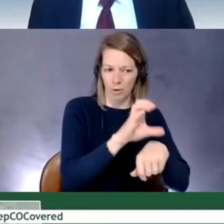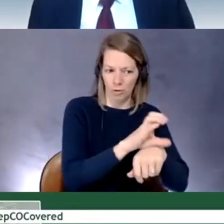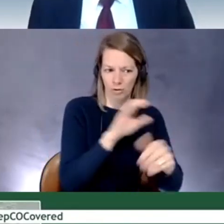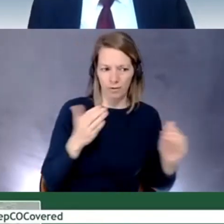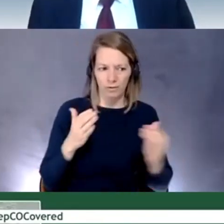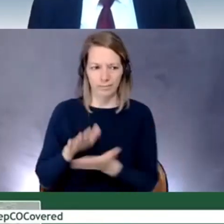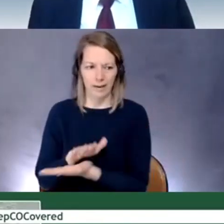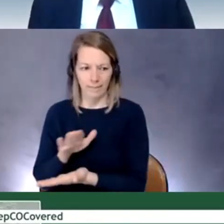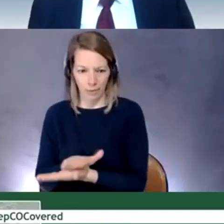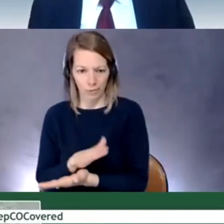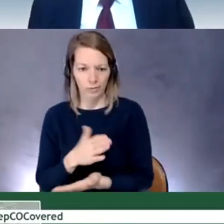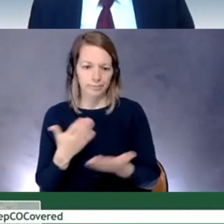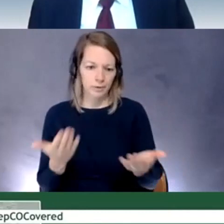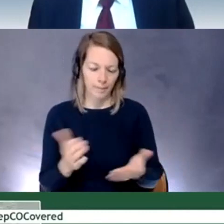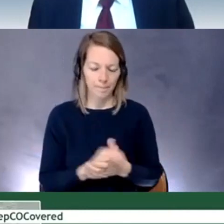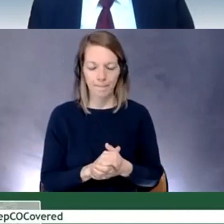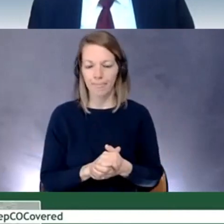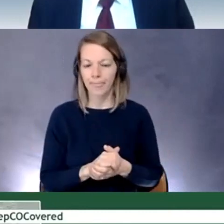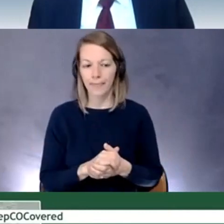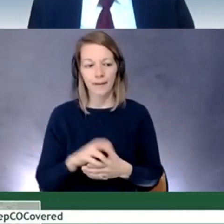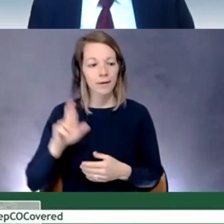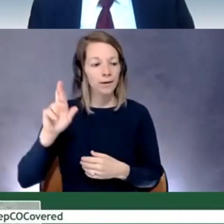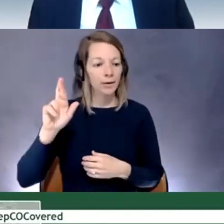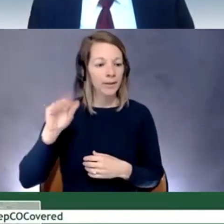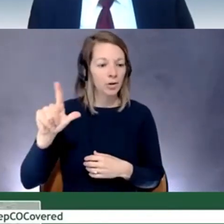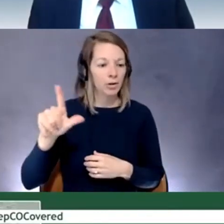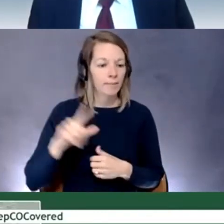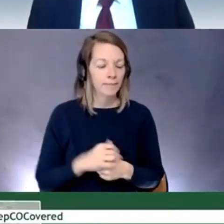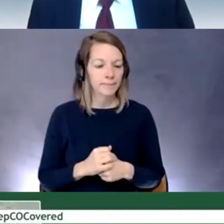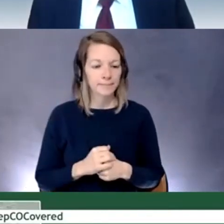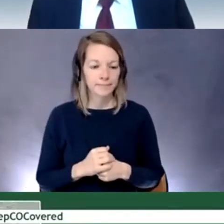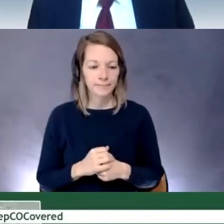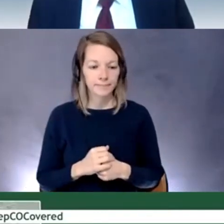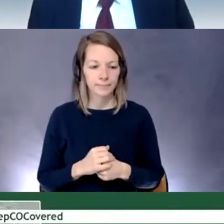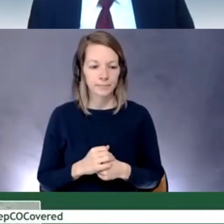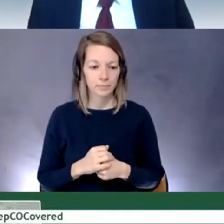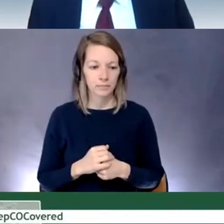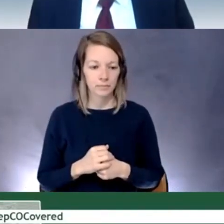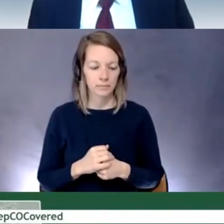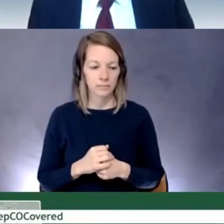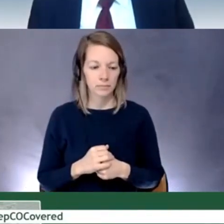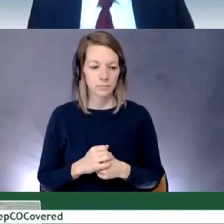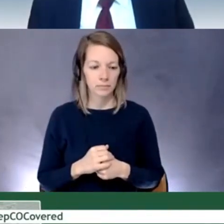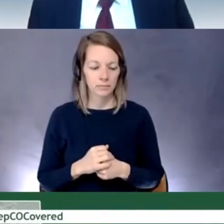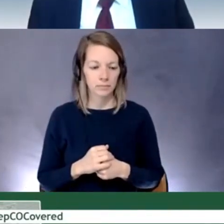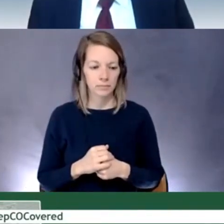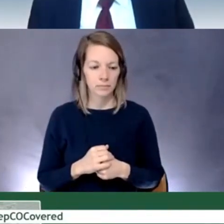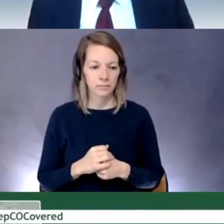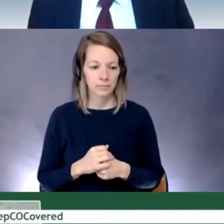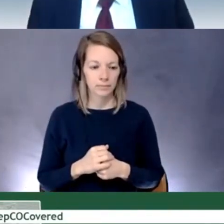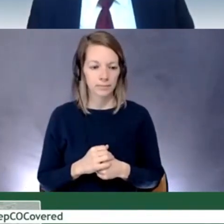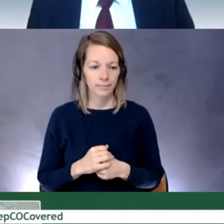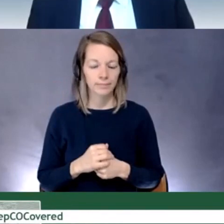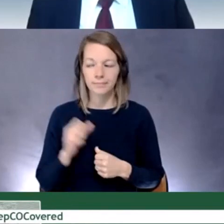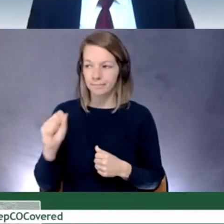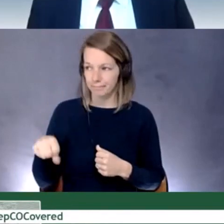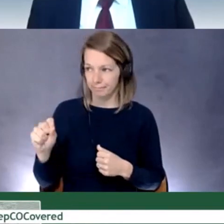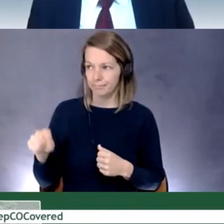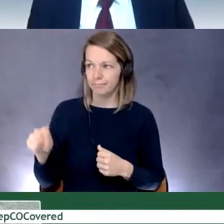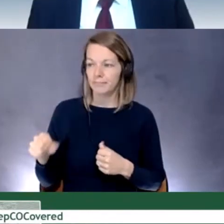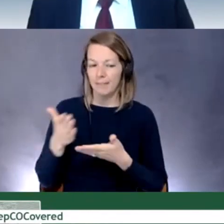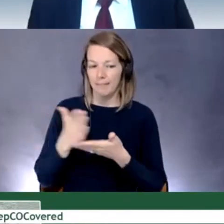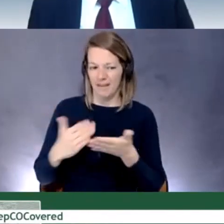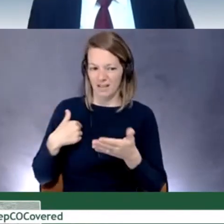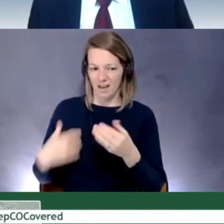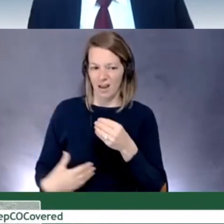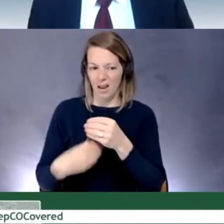Peak account. So, Rachel, whatever you want to add to that, please. Yeah, I think the piece that I would add